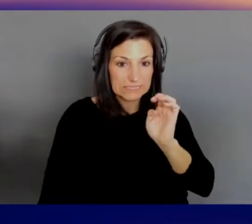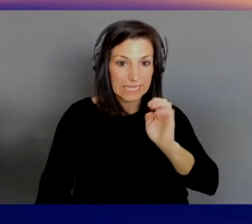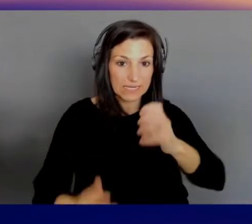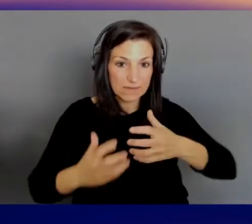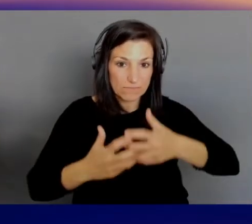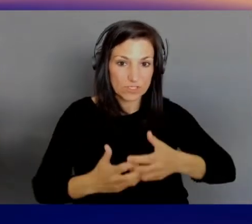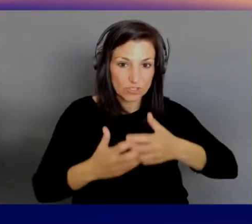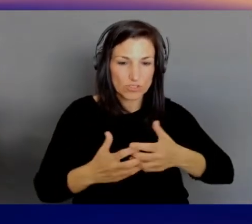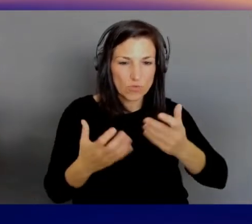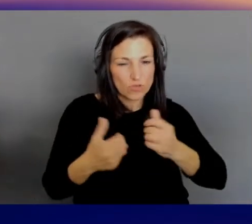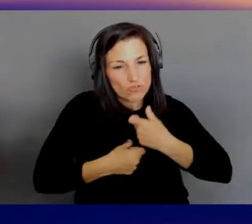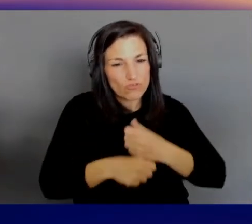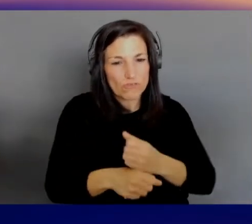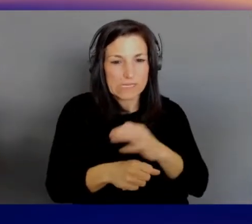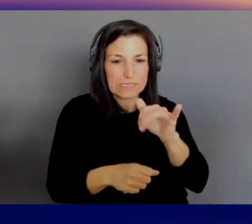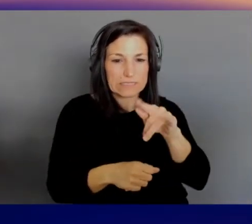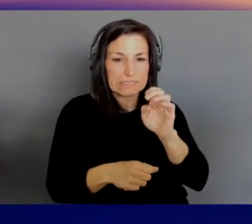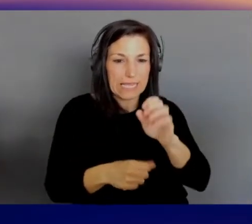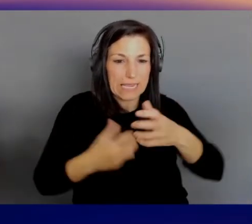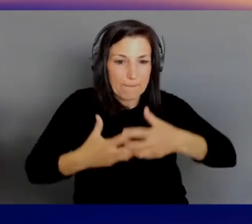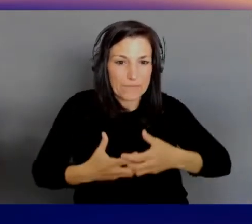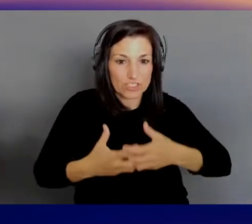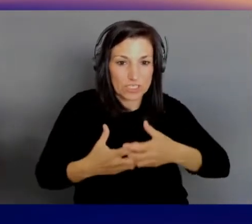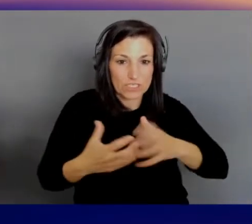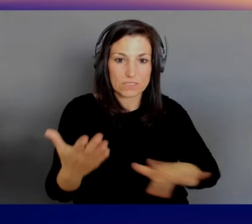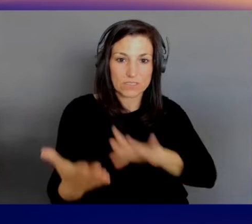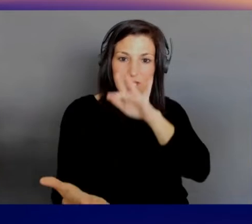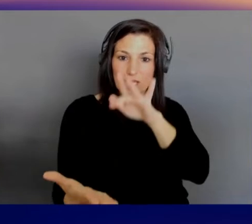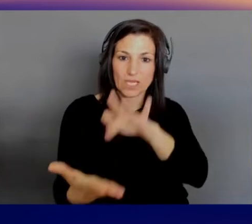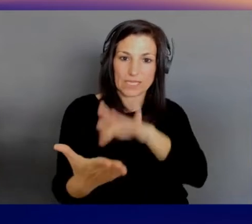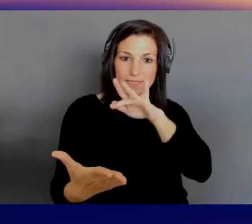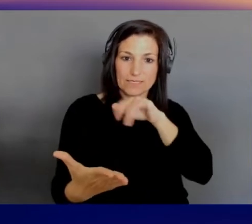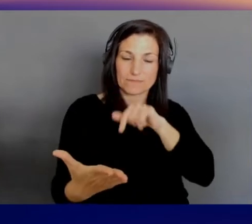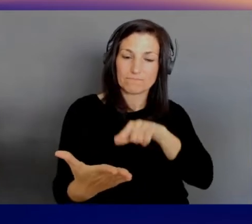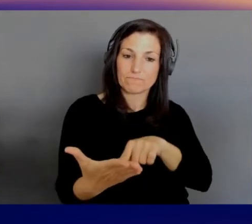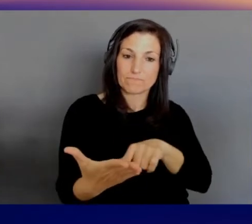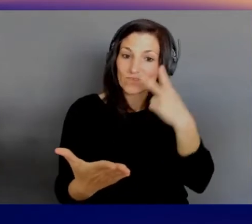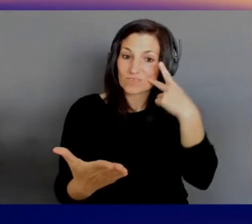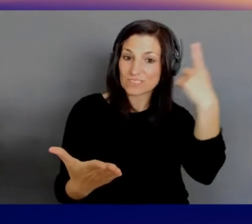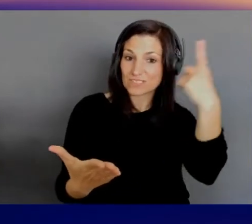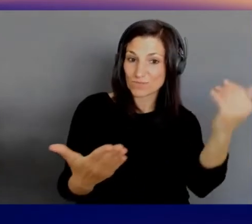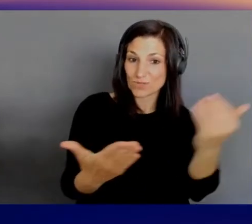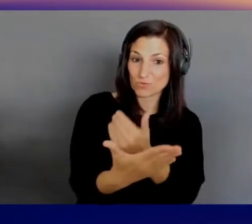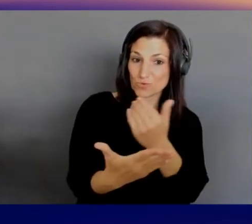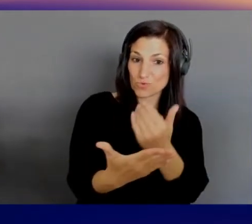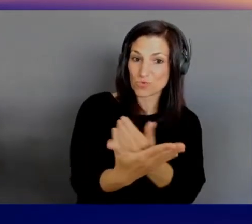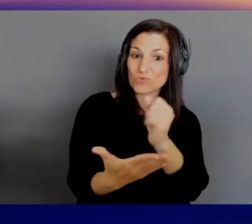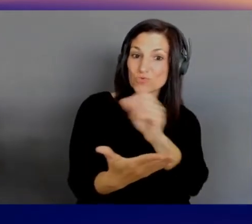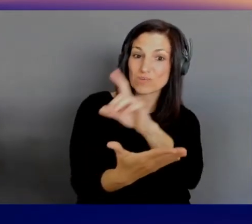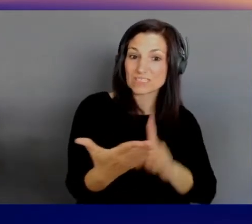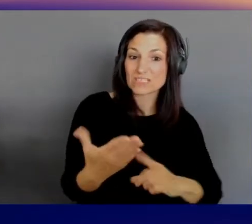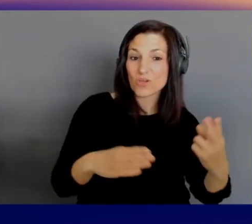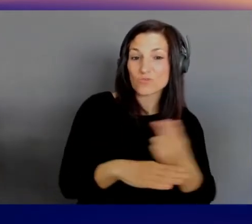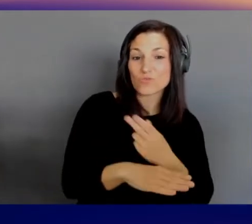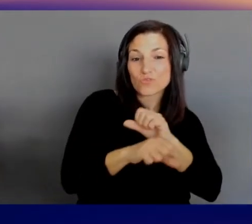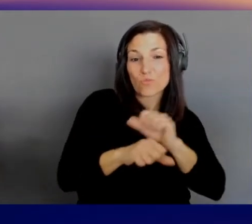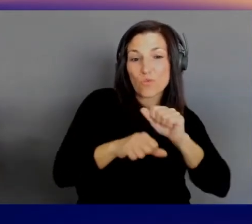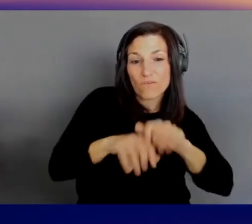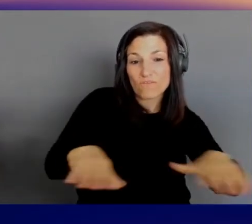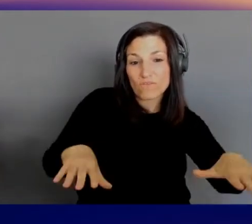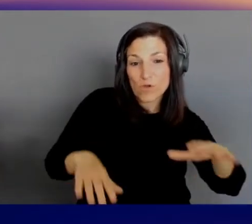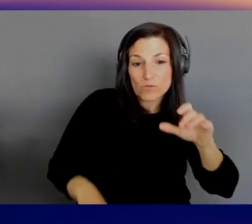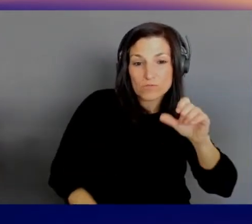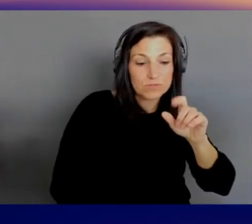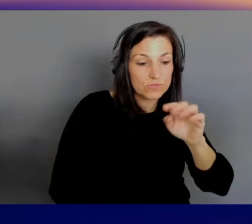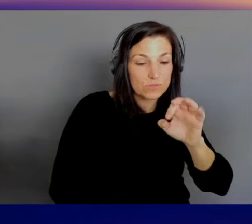machine, and then you click this button. Now you'll see something new, that is you can design using Workflow Studio, and you can visually start building your